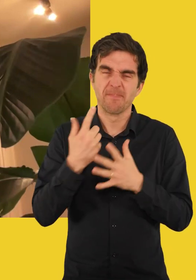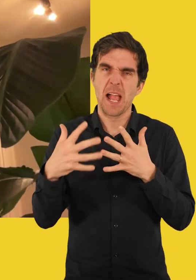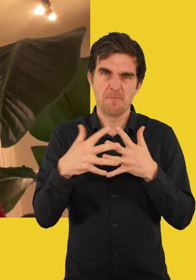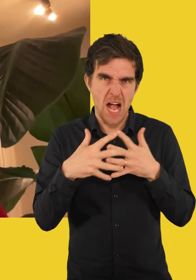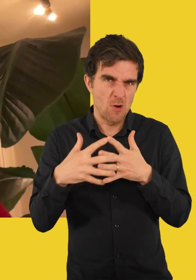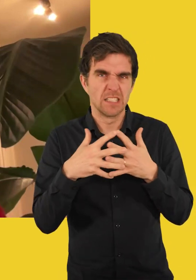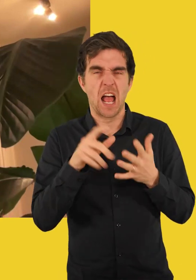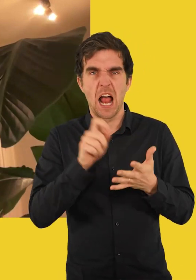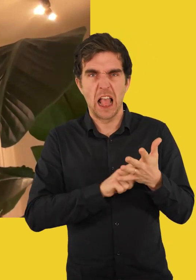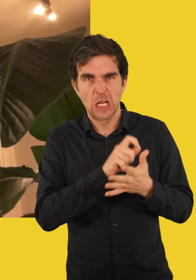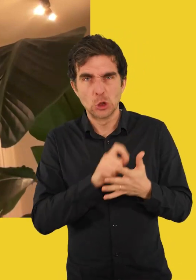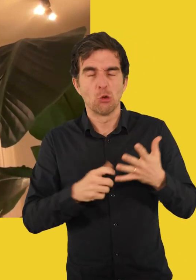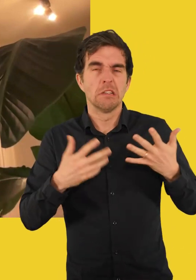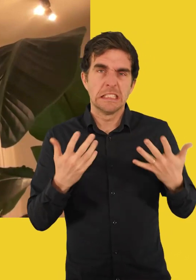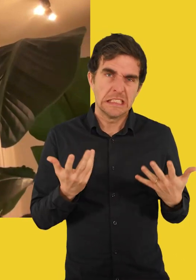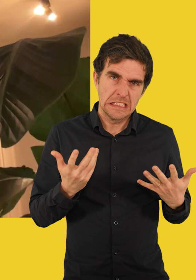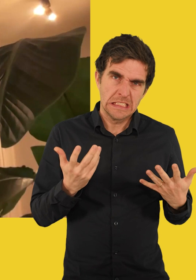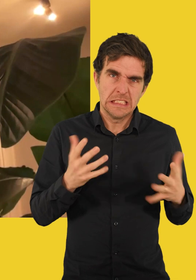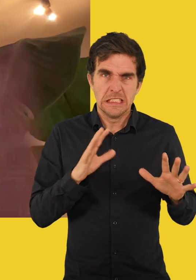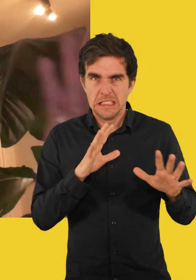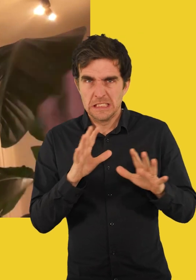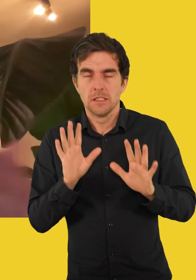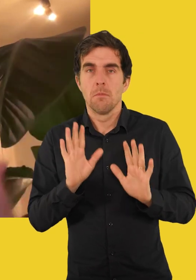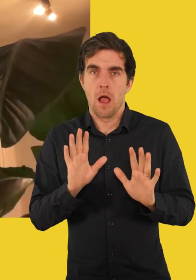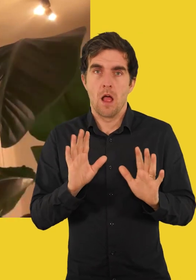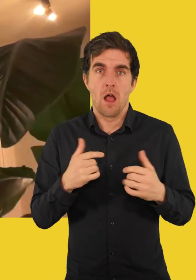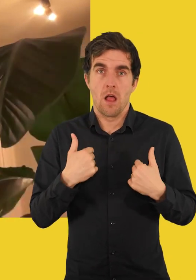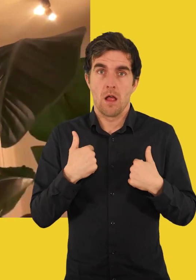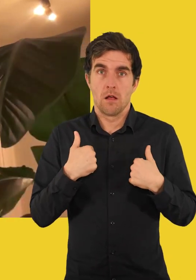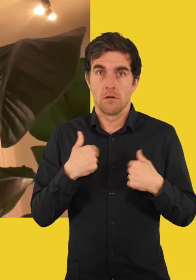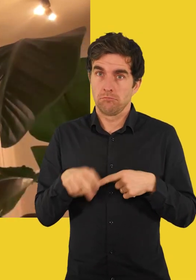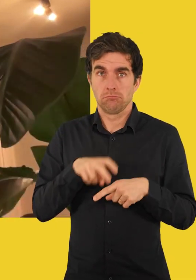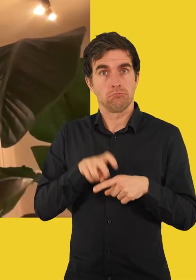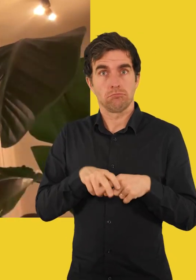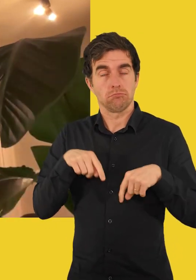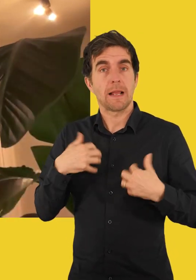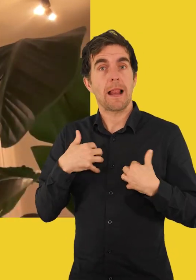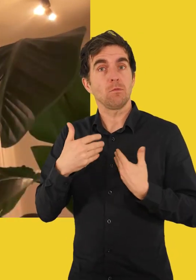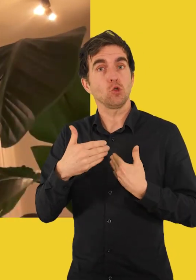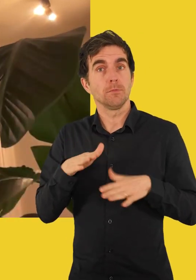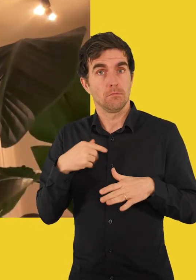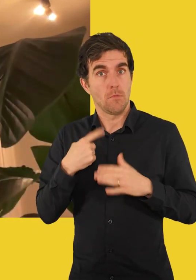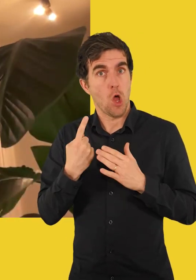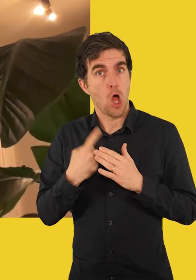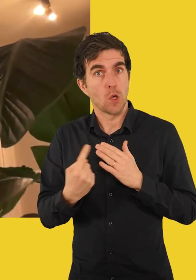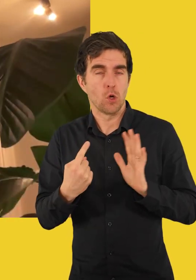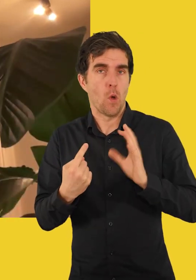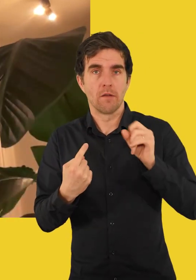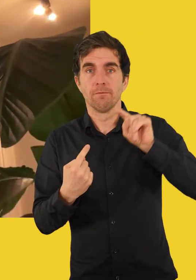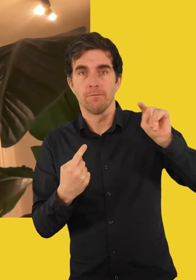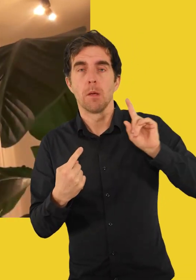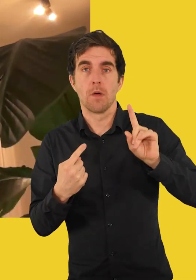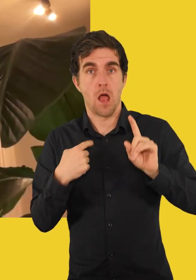of the U.S. elections. I'm sitting in a living room, which is not my own. I'm currently traveling, so